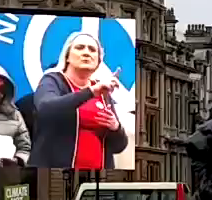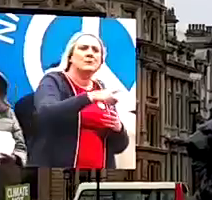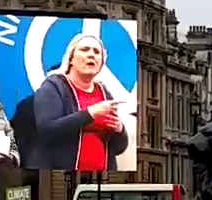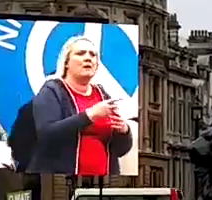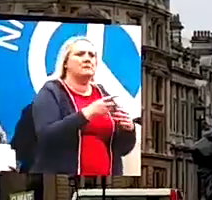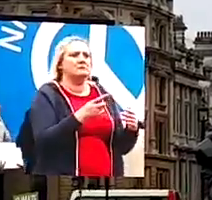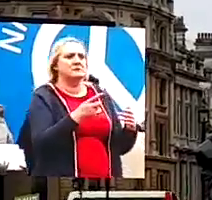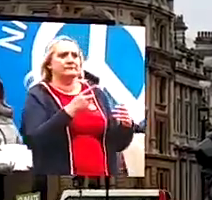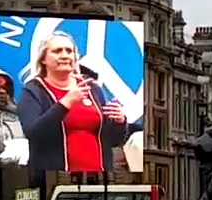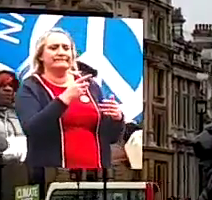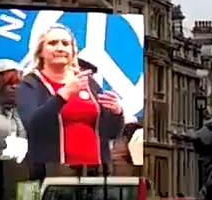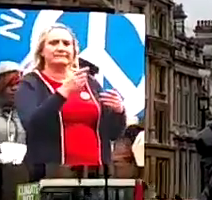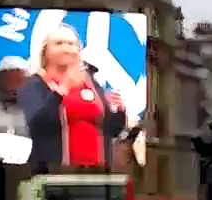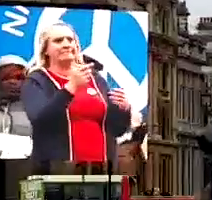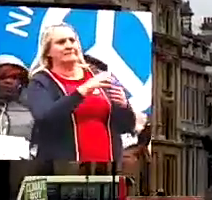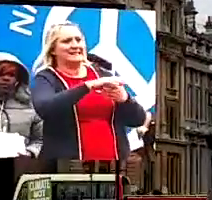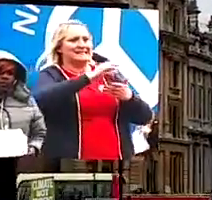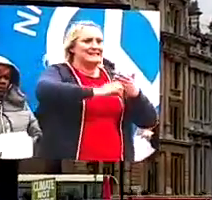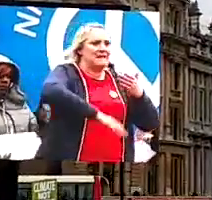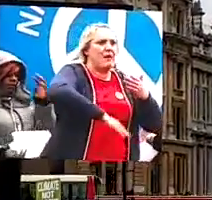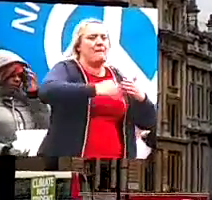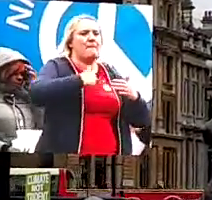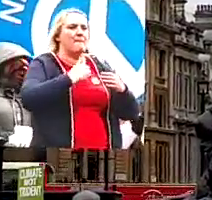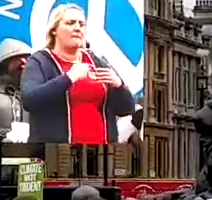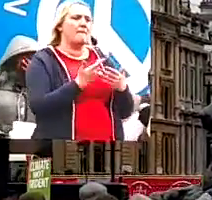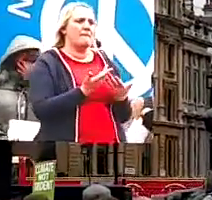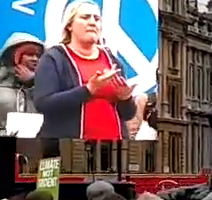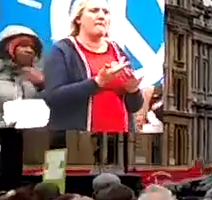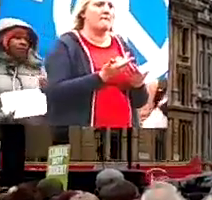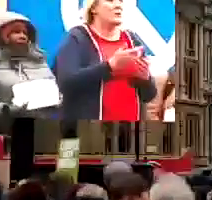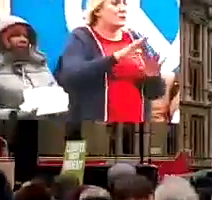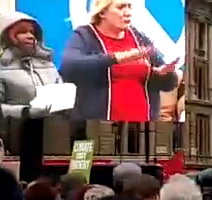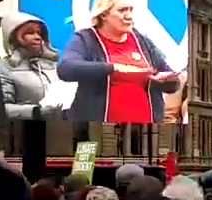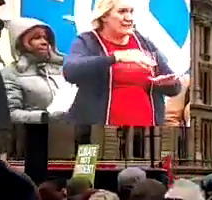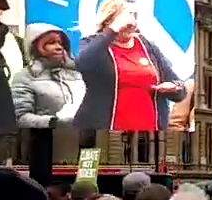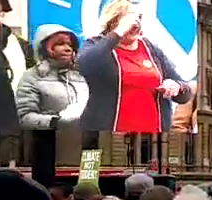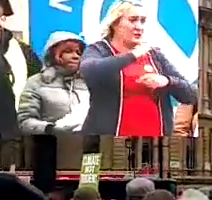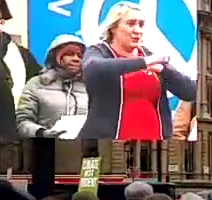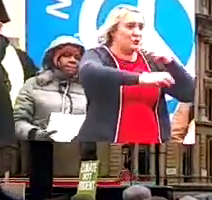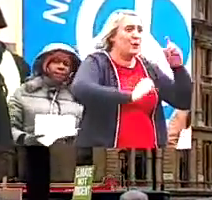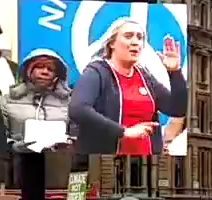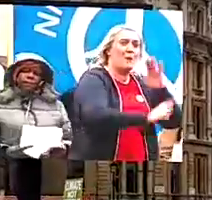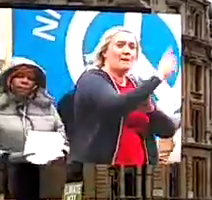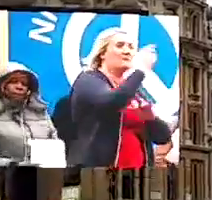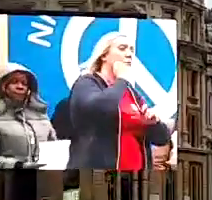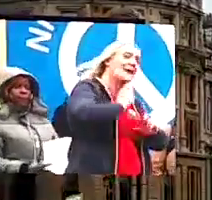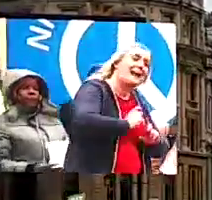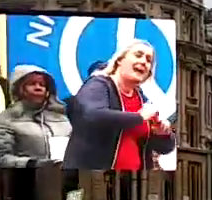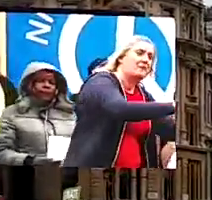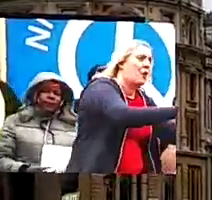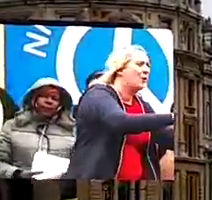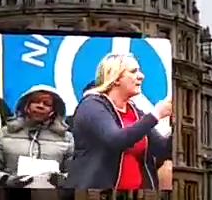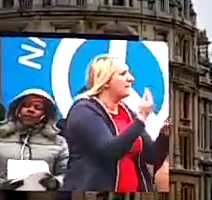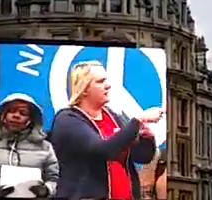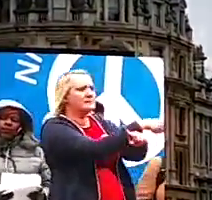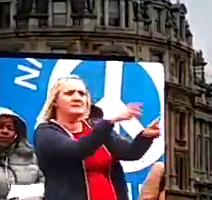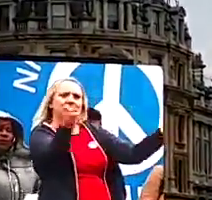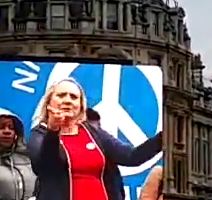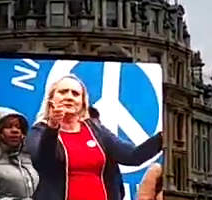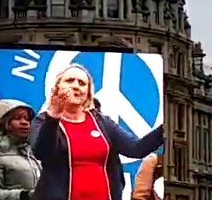weapon. That means that Britain thinks that these weapons are here to stay, but you came here to say no.